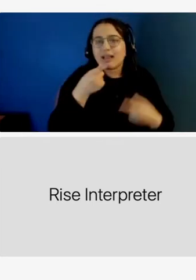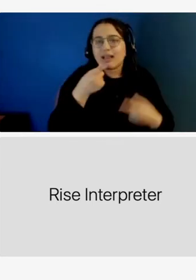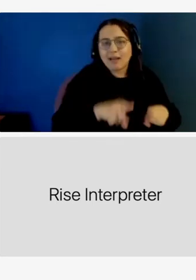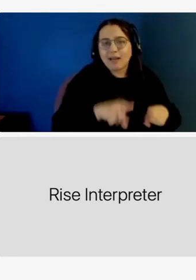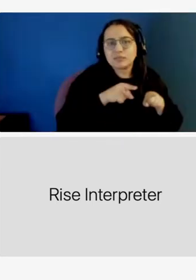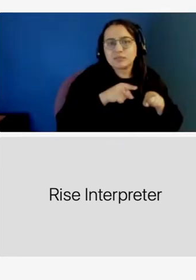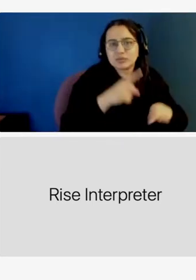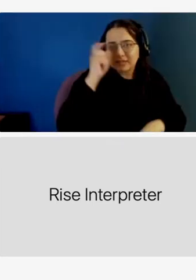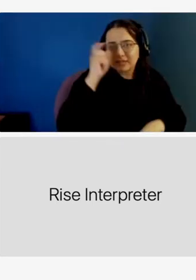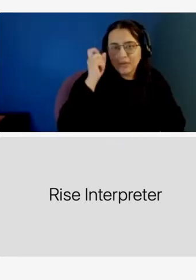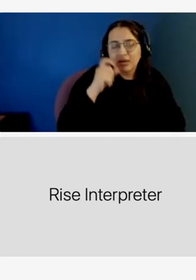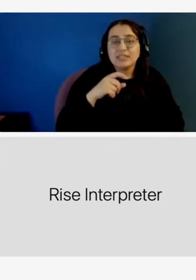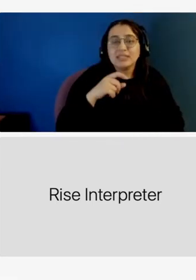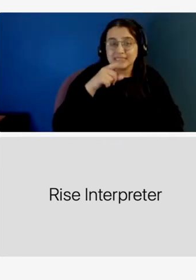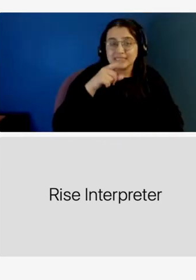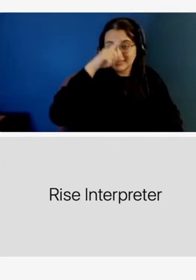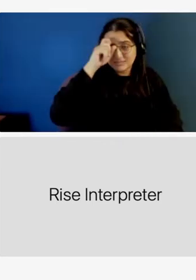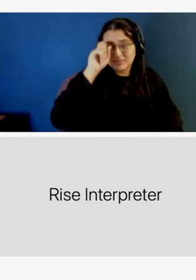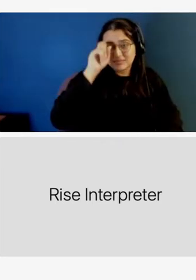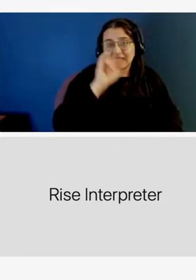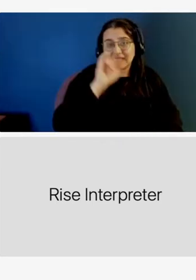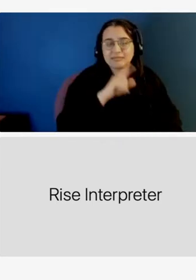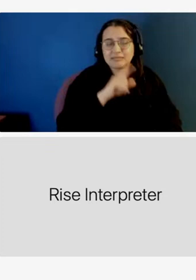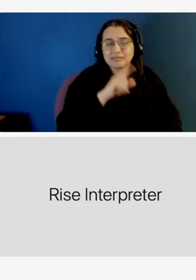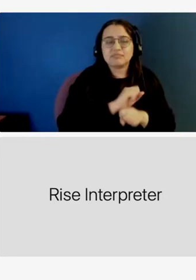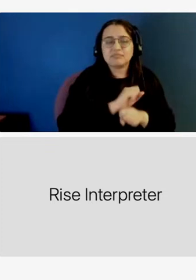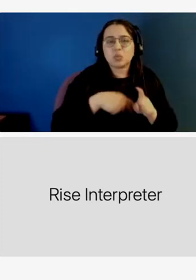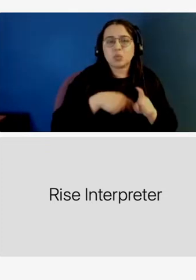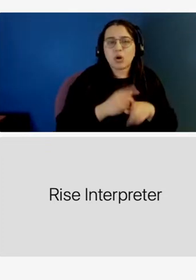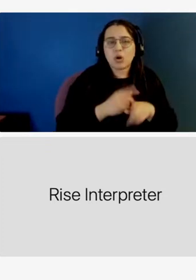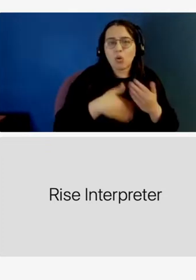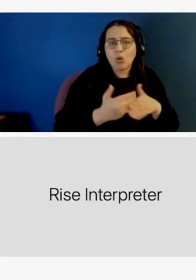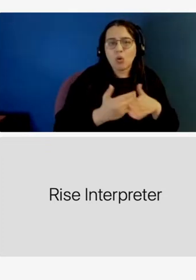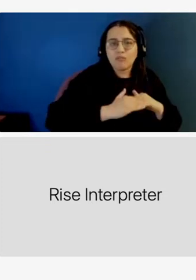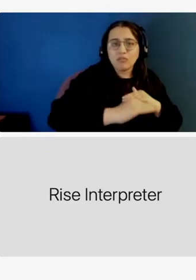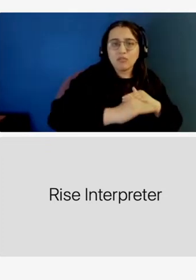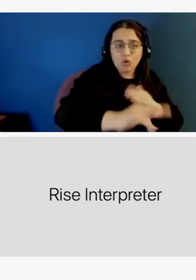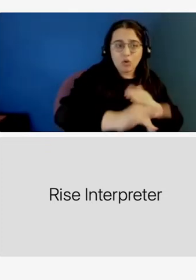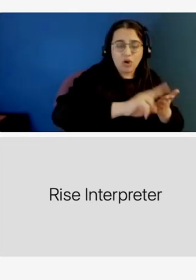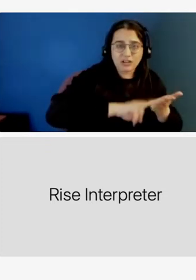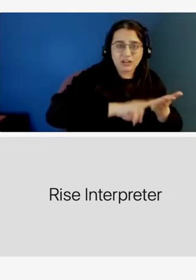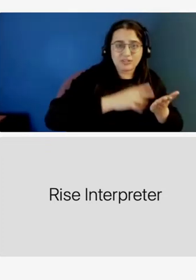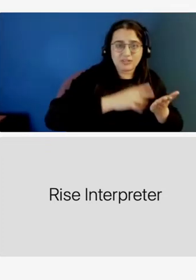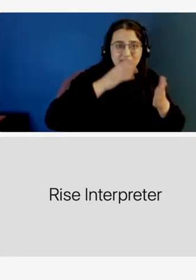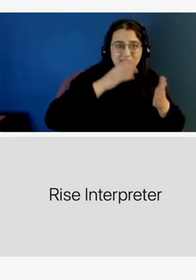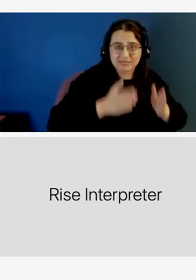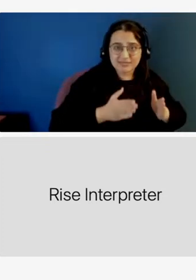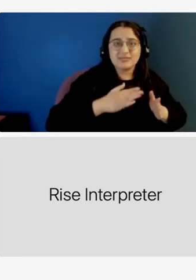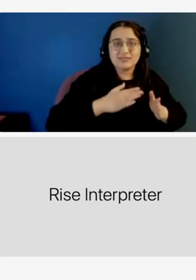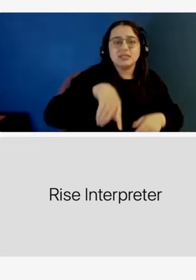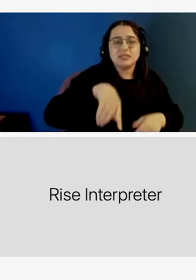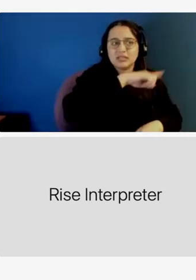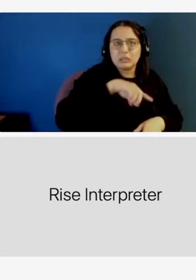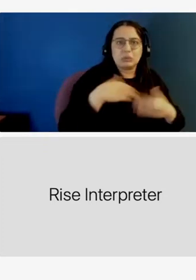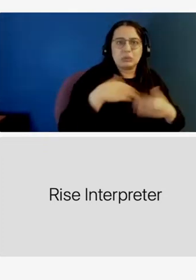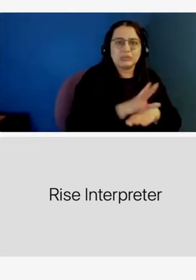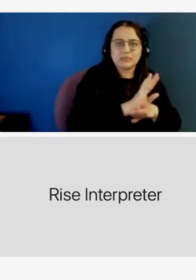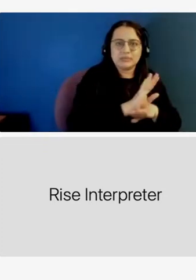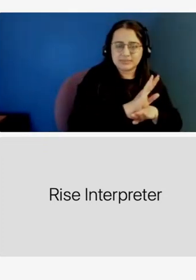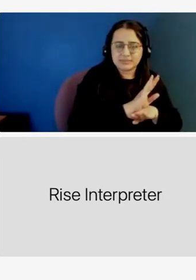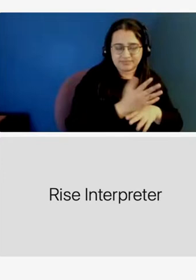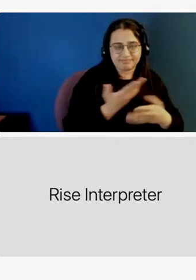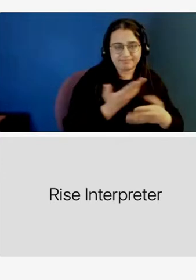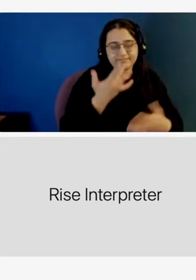when all the flooring contracts are busy. So fortunately, we didn't have any schedule, any of the